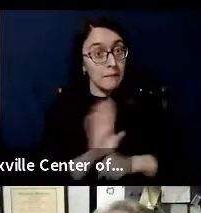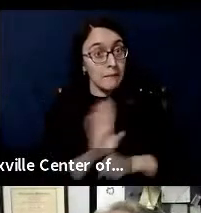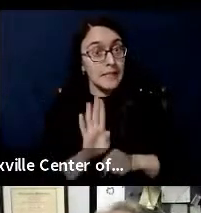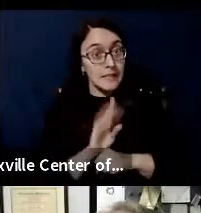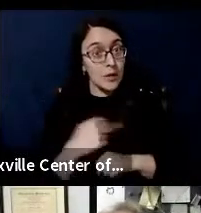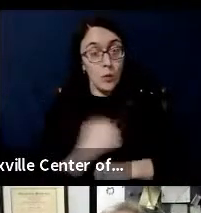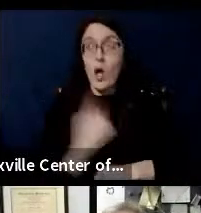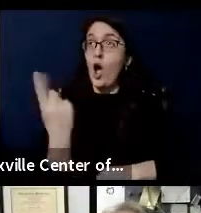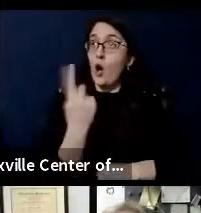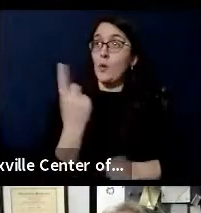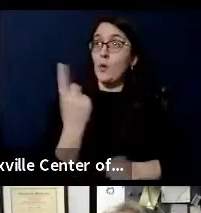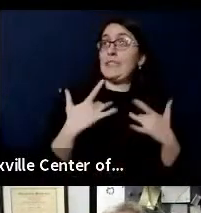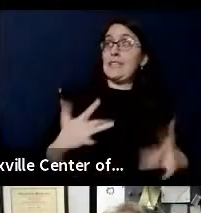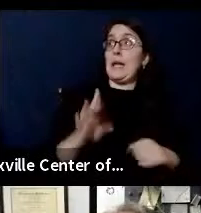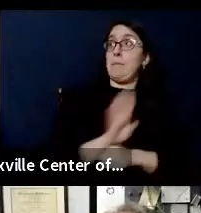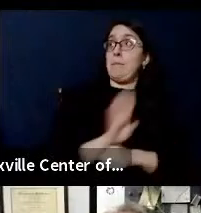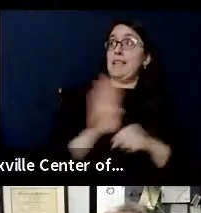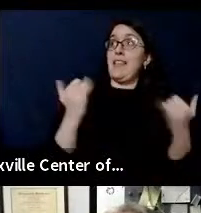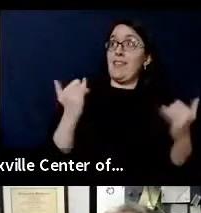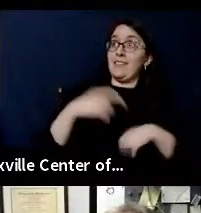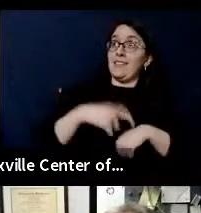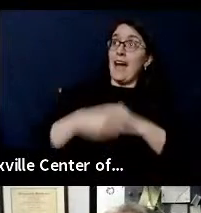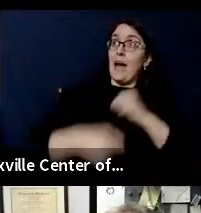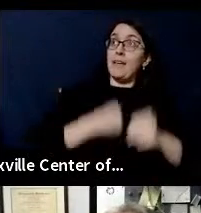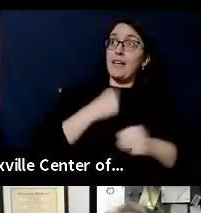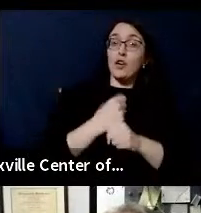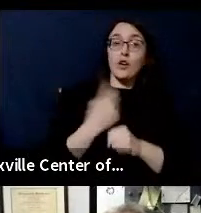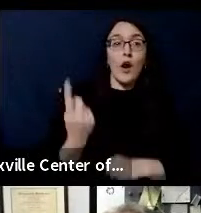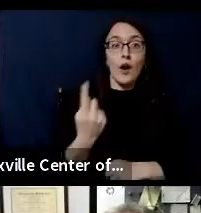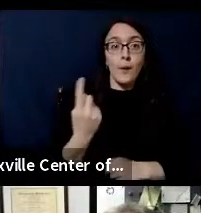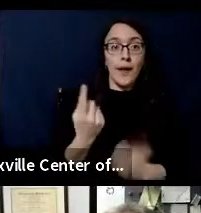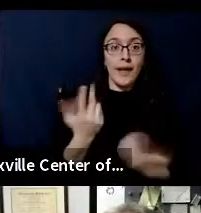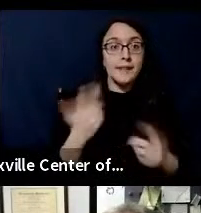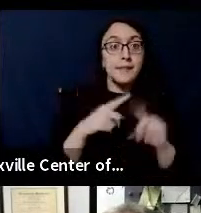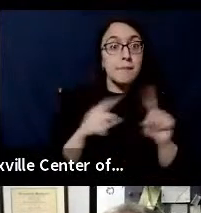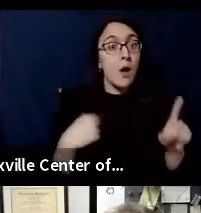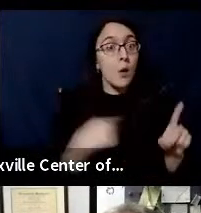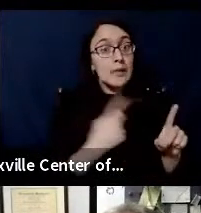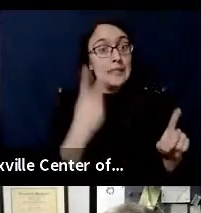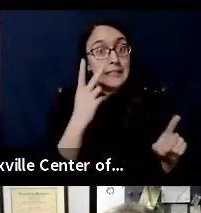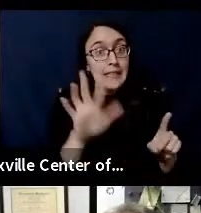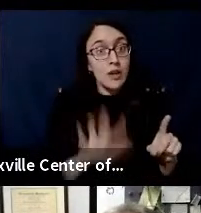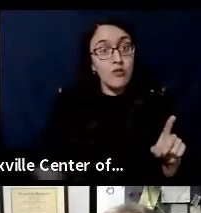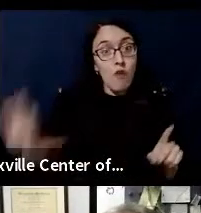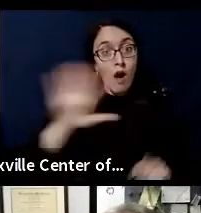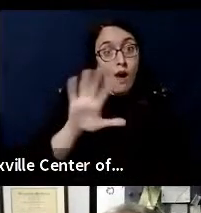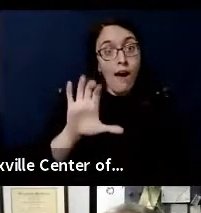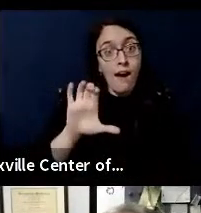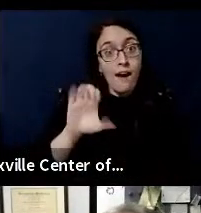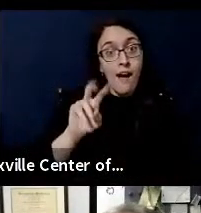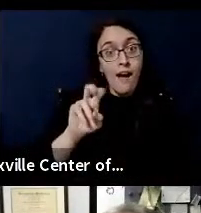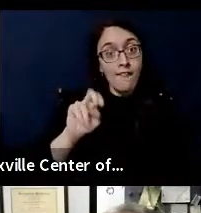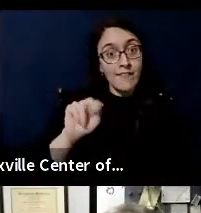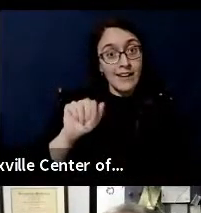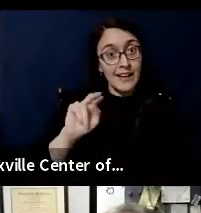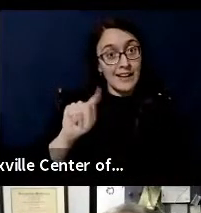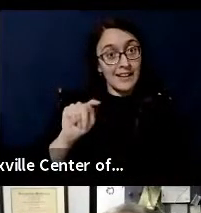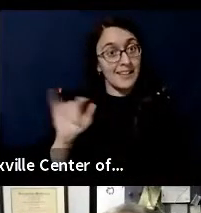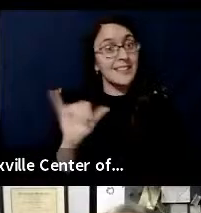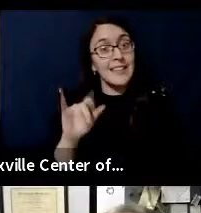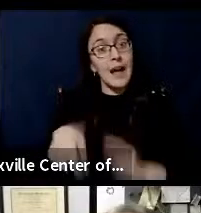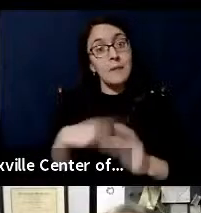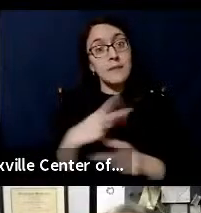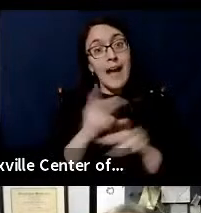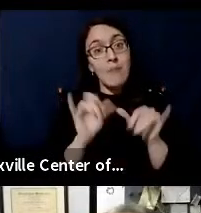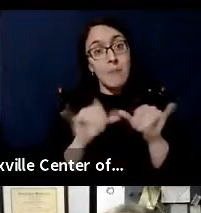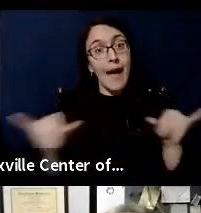this time of year, as has been mentioned. But we are seeing across Covenant the same type of patterns that James is talking about